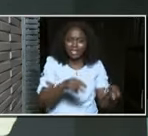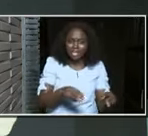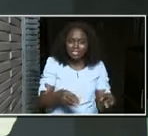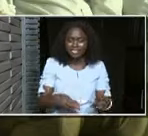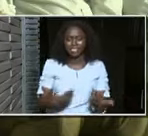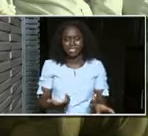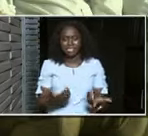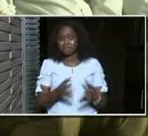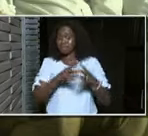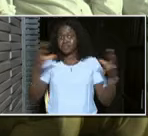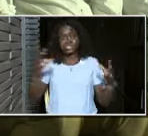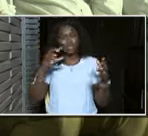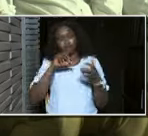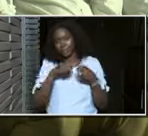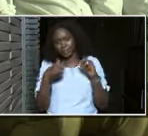problem.